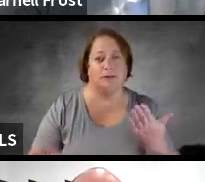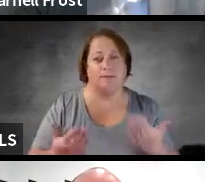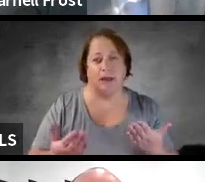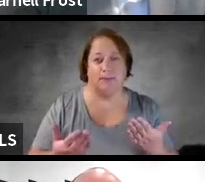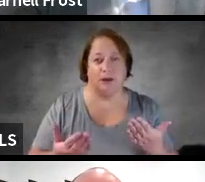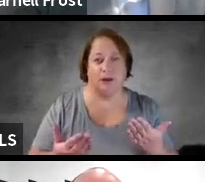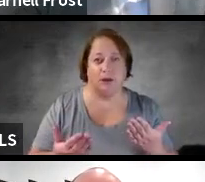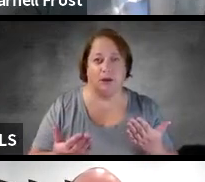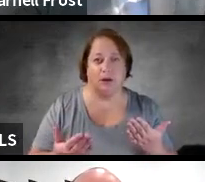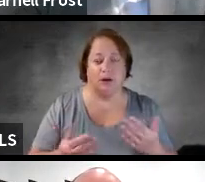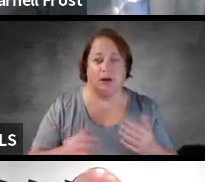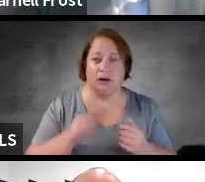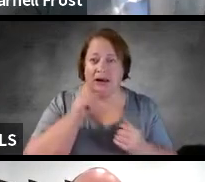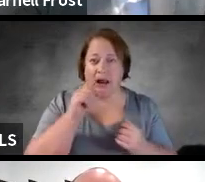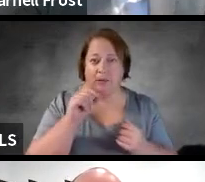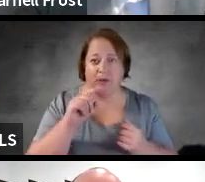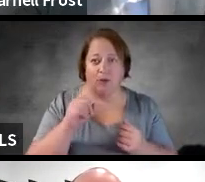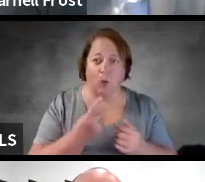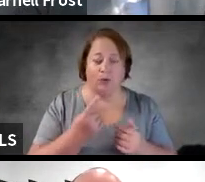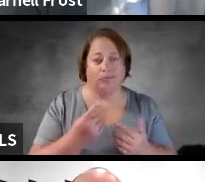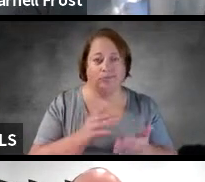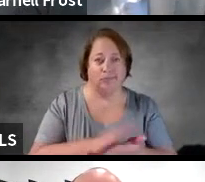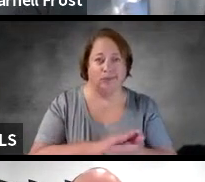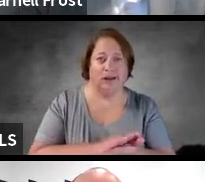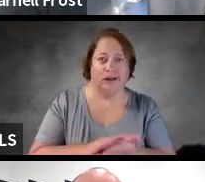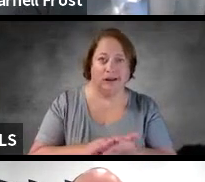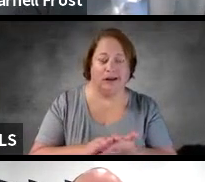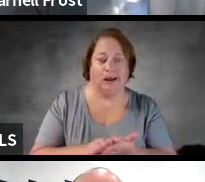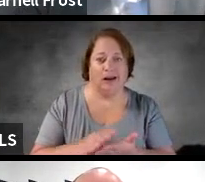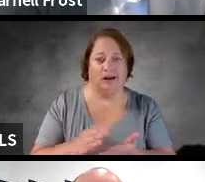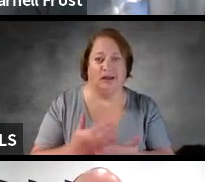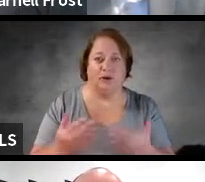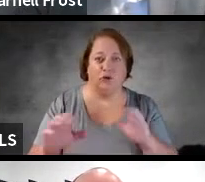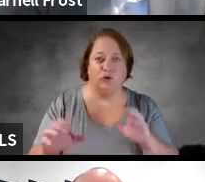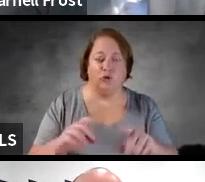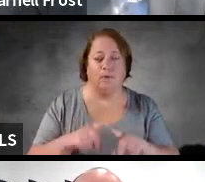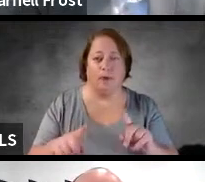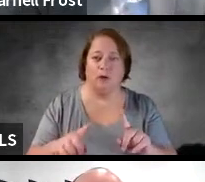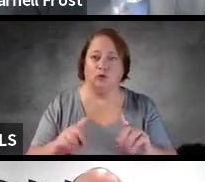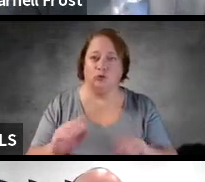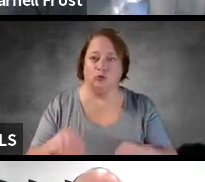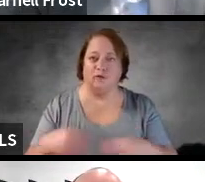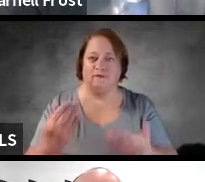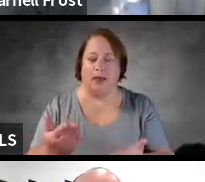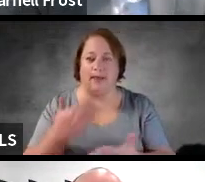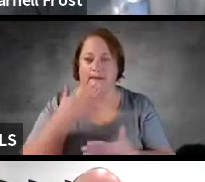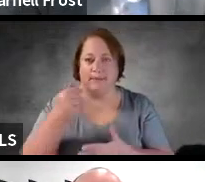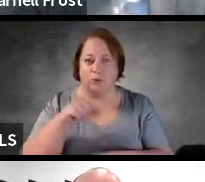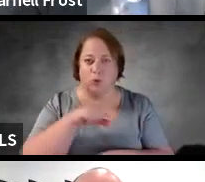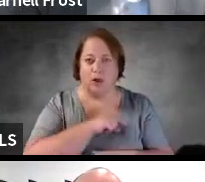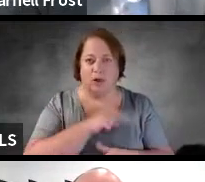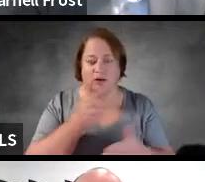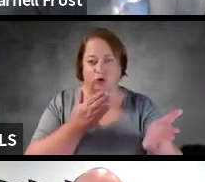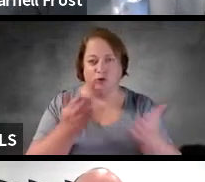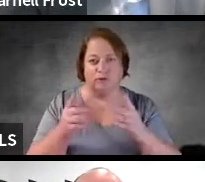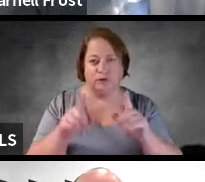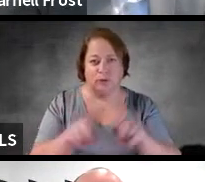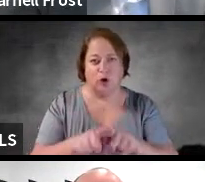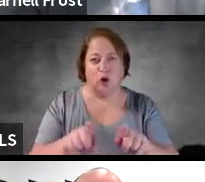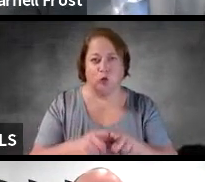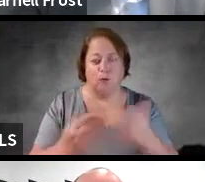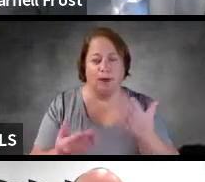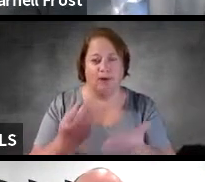be not only the humane thing to do, the thing to do to provide the best quality of services, but it also may